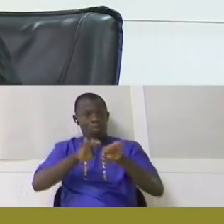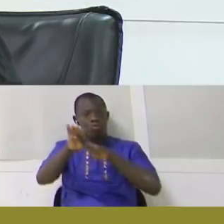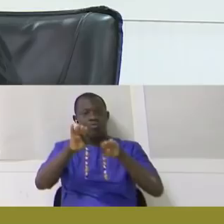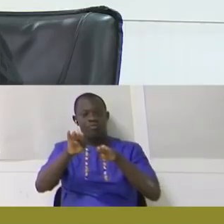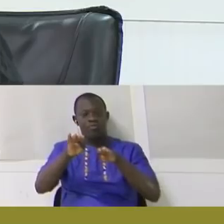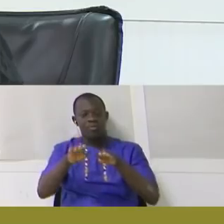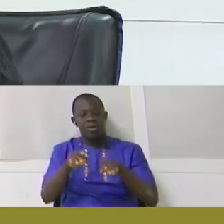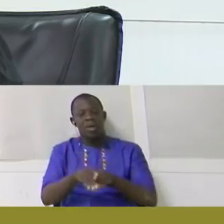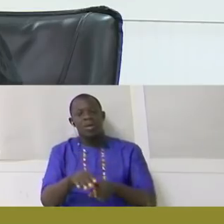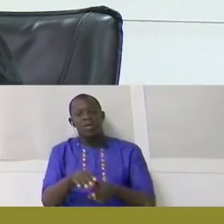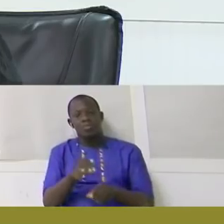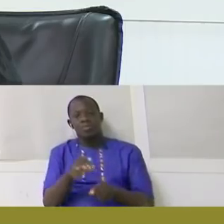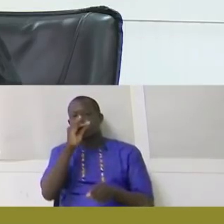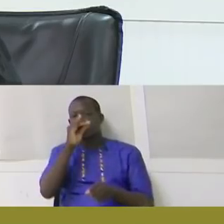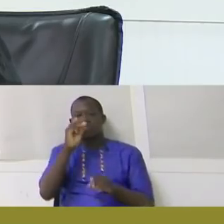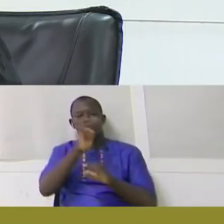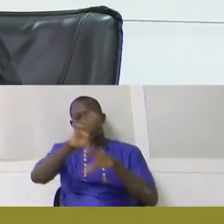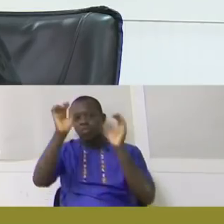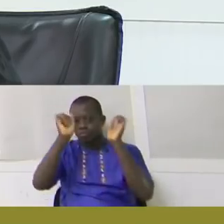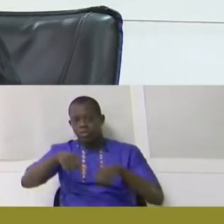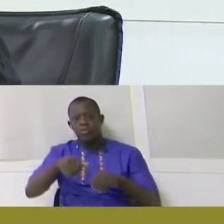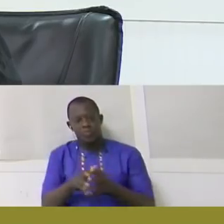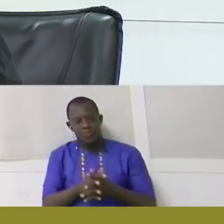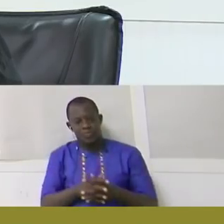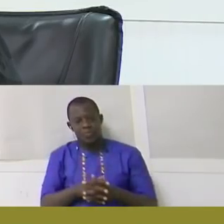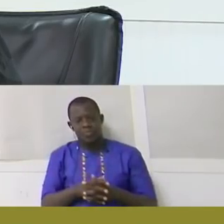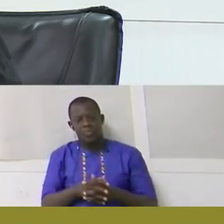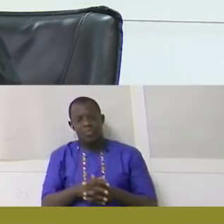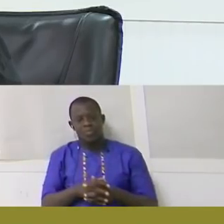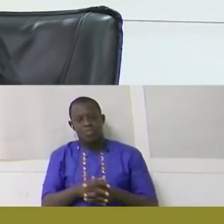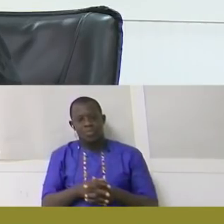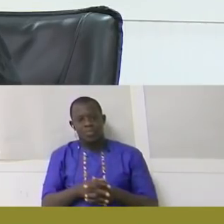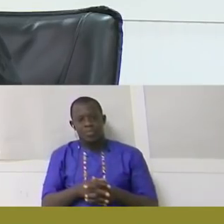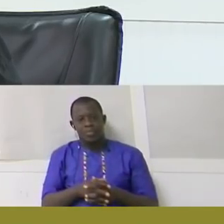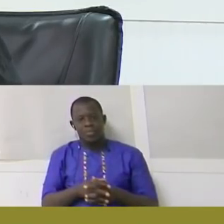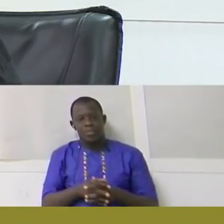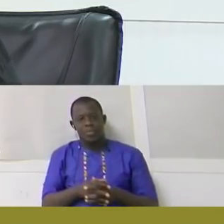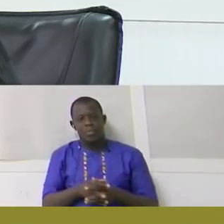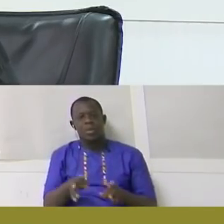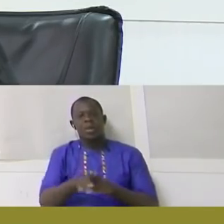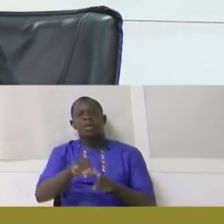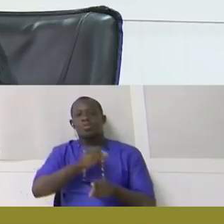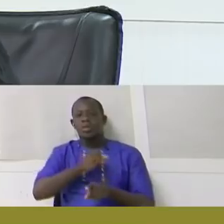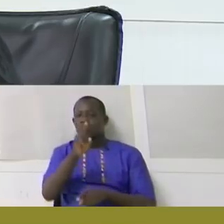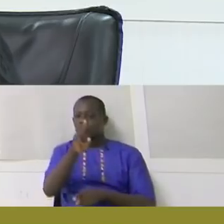to move. I am always speechless. He said to me,